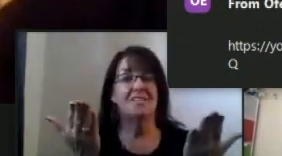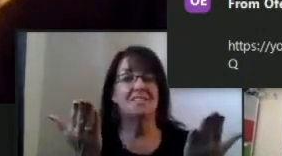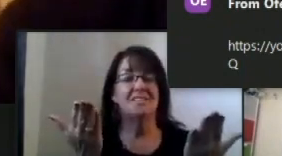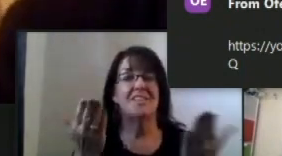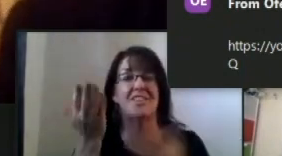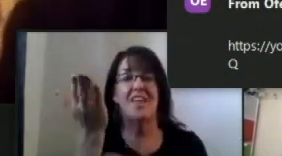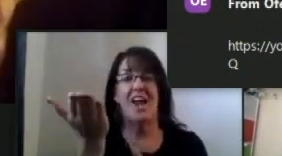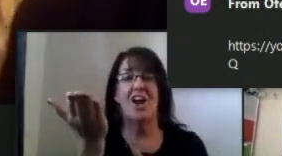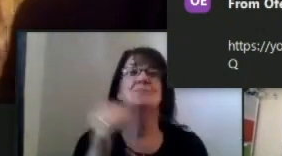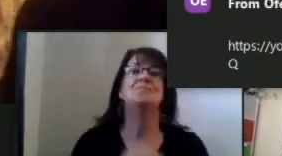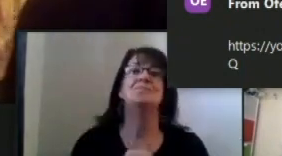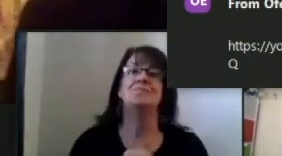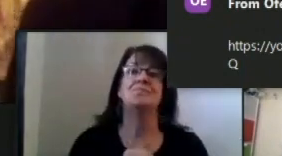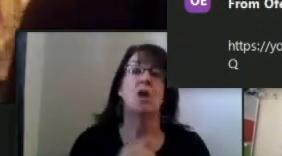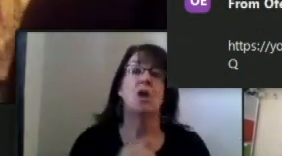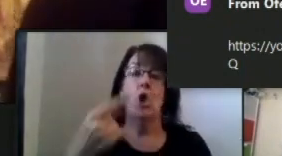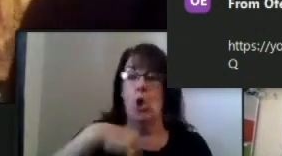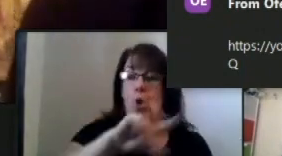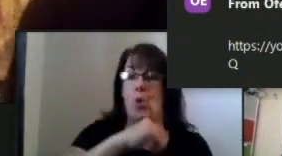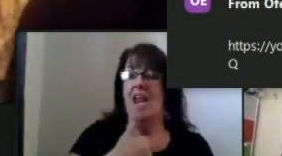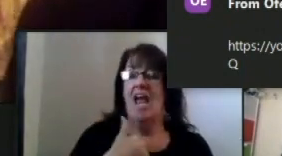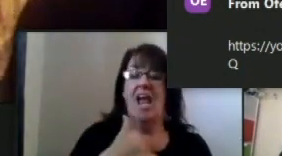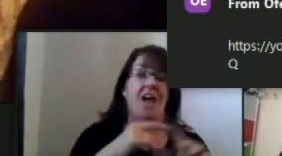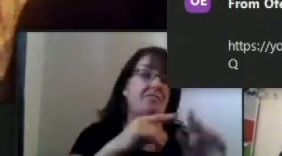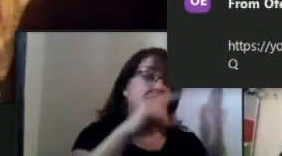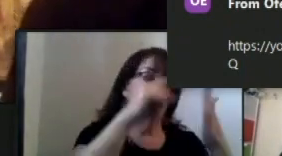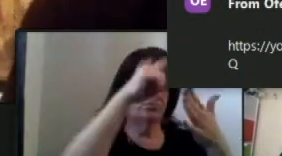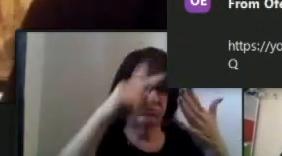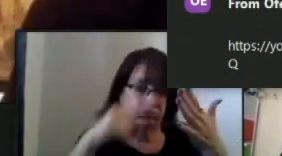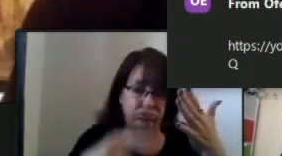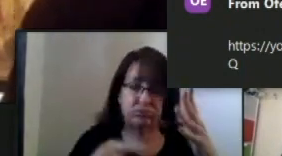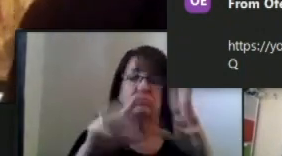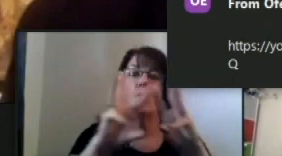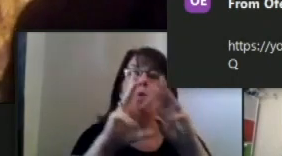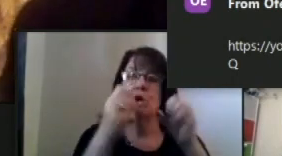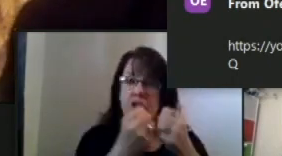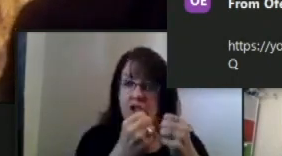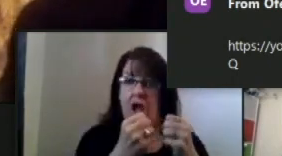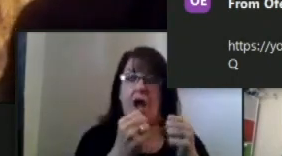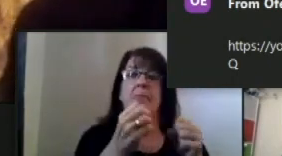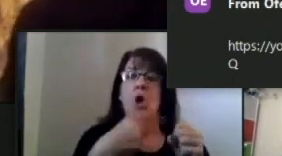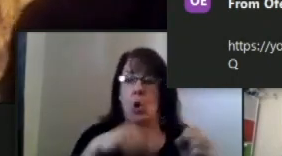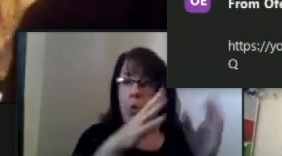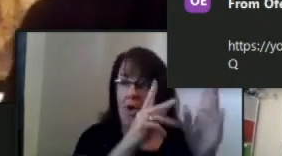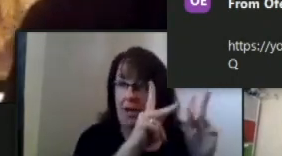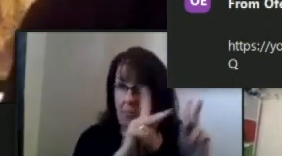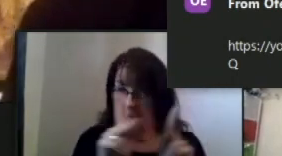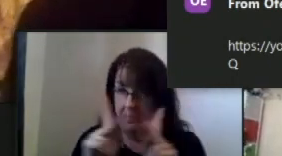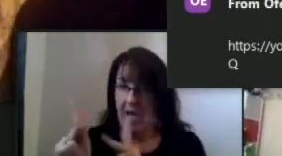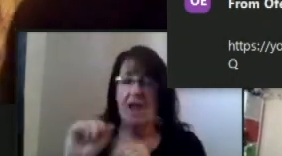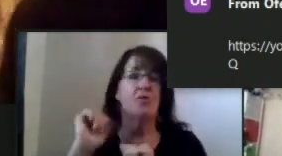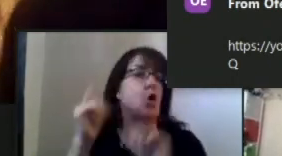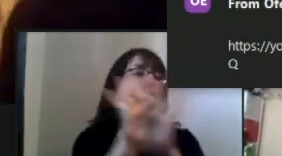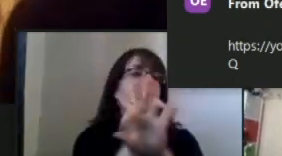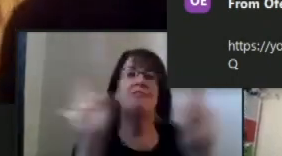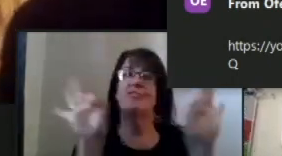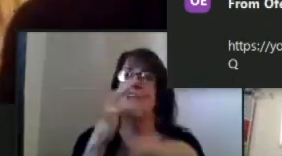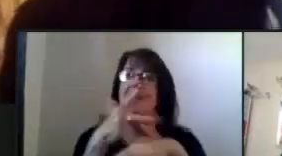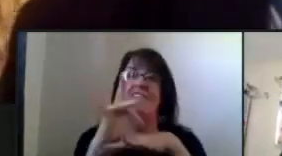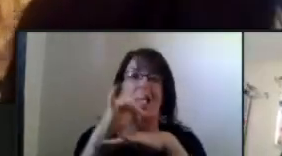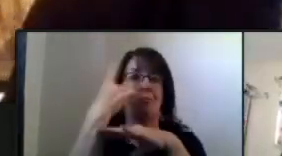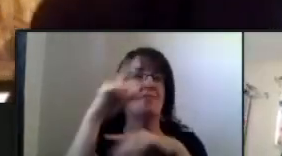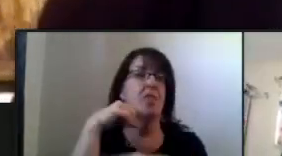there. We have a series of workshops that we are preparing, and they're all free and available for the